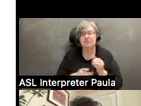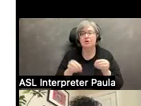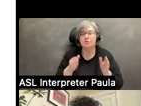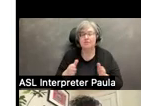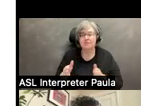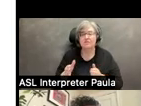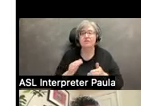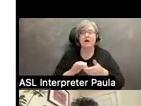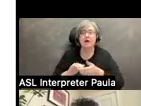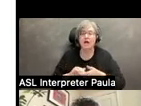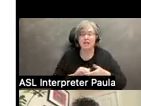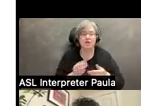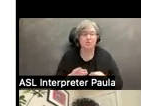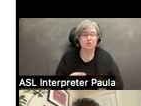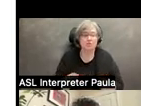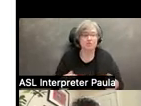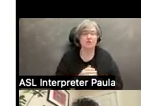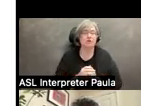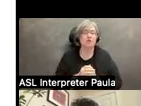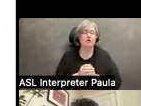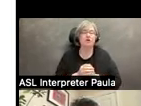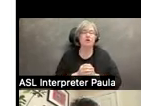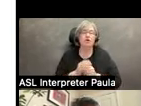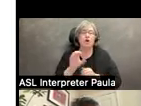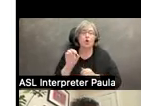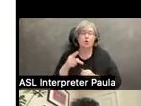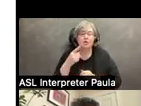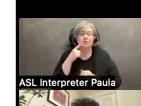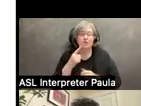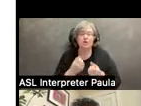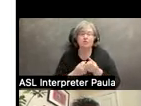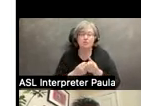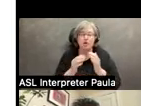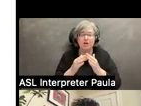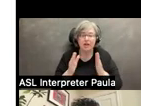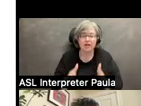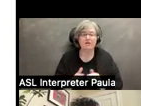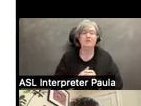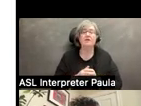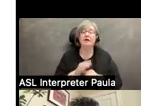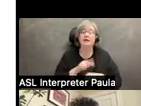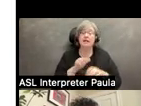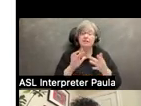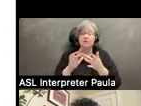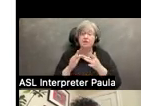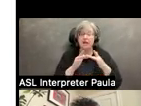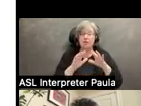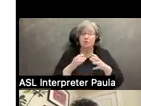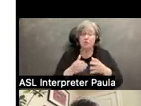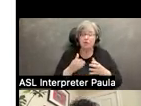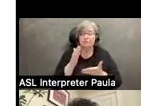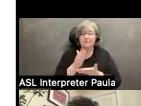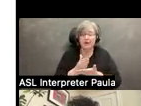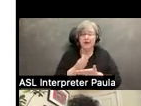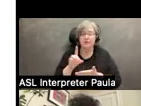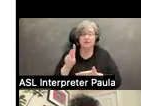Collaborative Solutions, the Corporation for Supportive Housing, the National Network to End Domestic Violence,